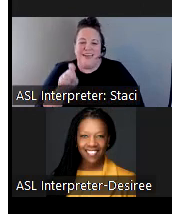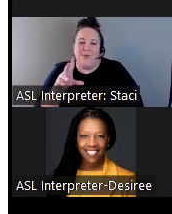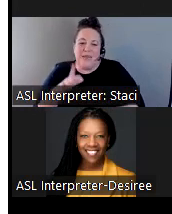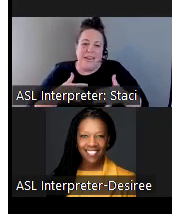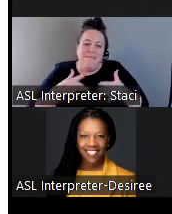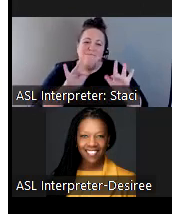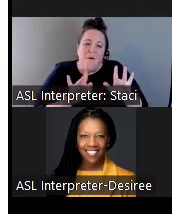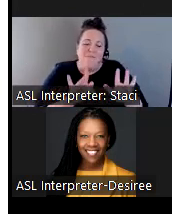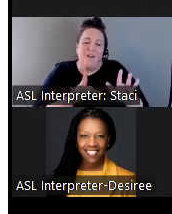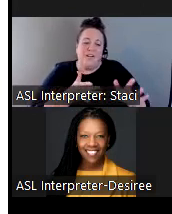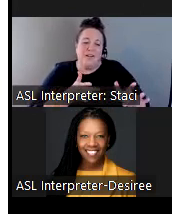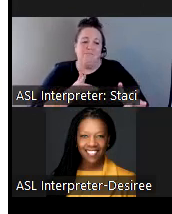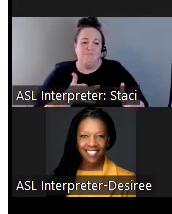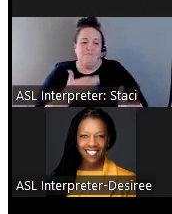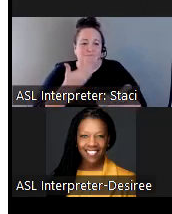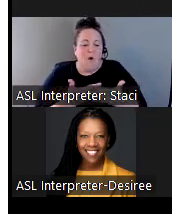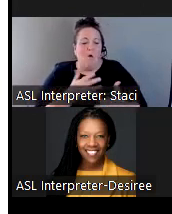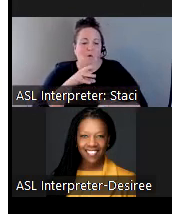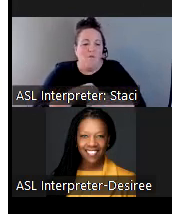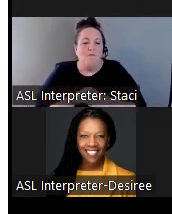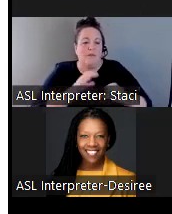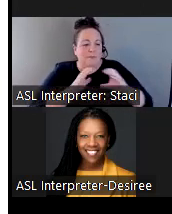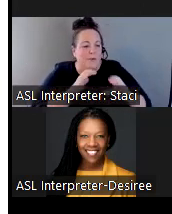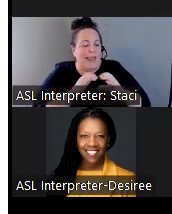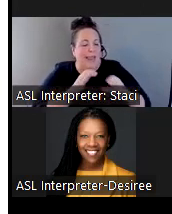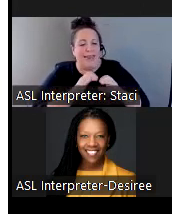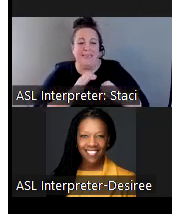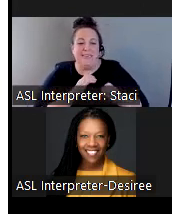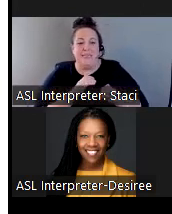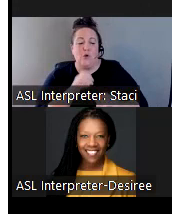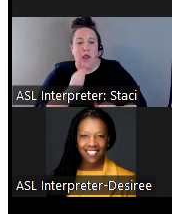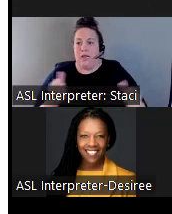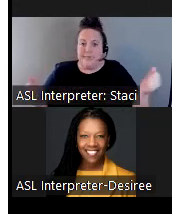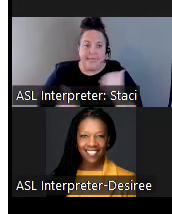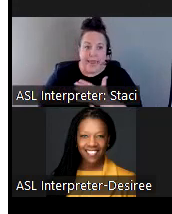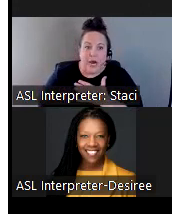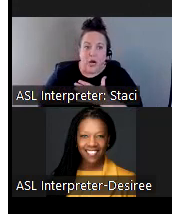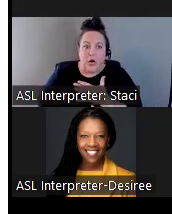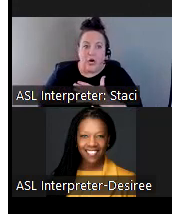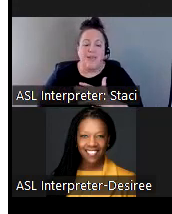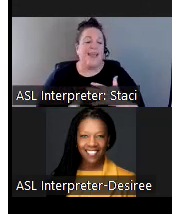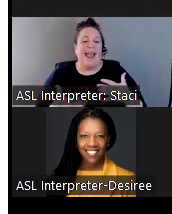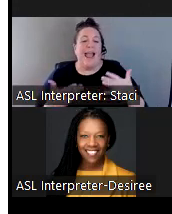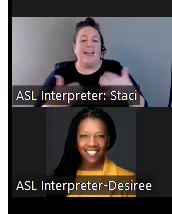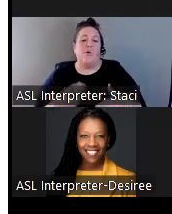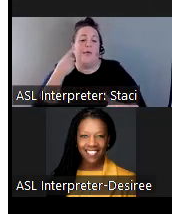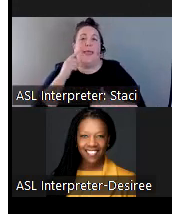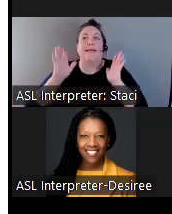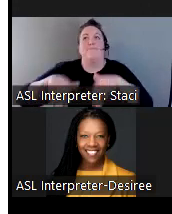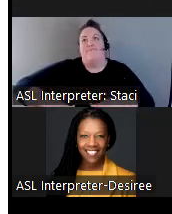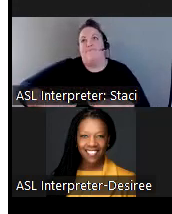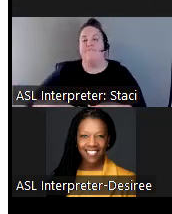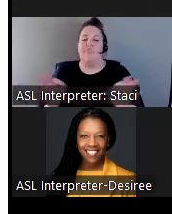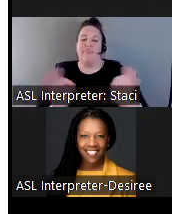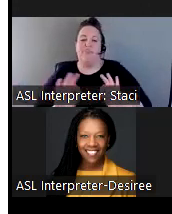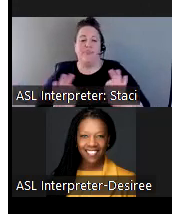to be good ways to communicate to these families so they're not frightened, but neither do they take it as, blow it off.